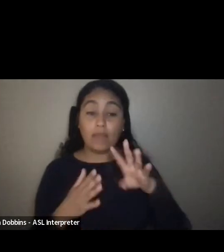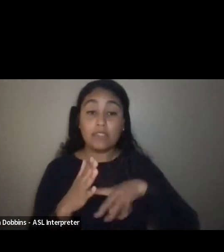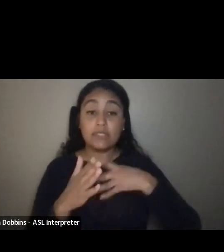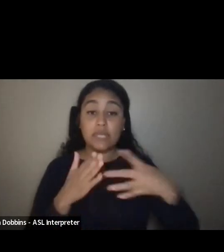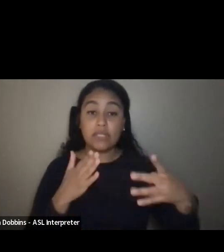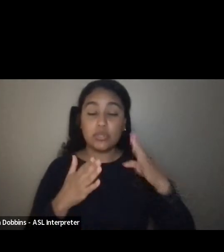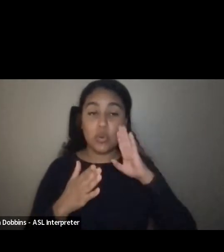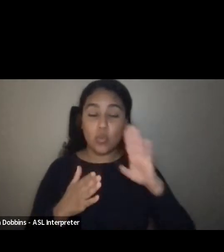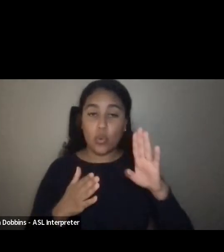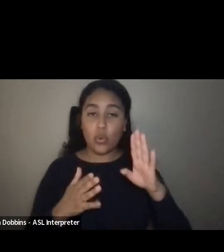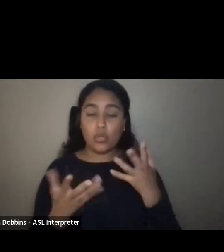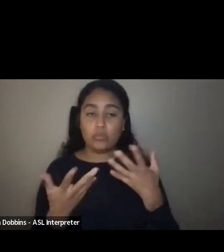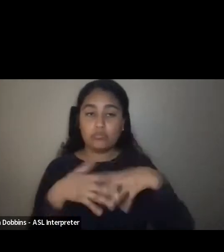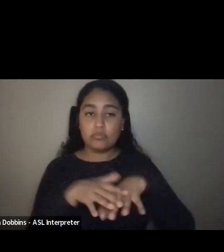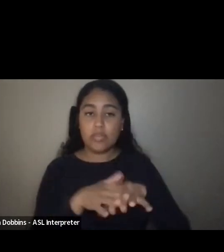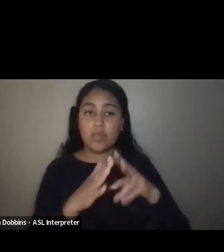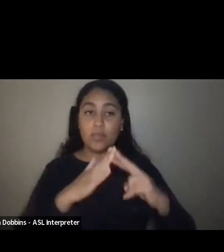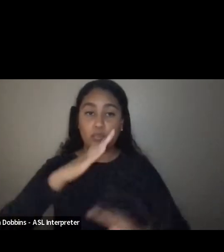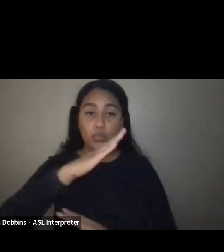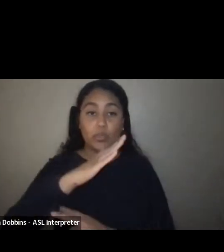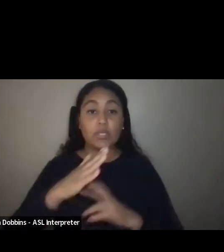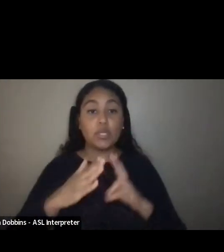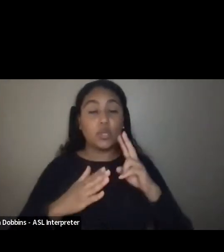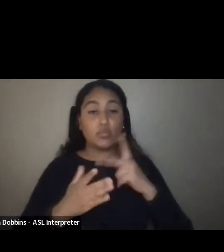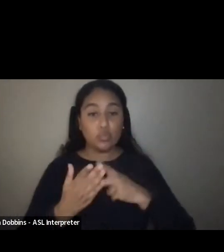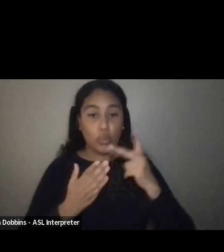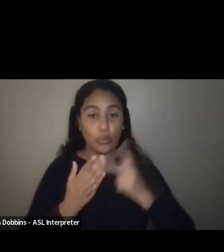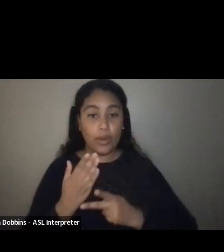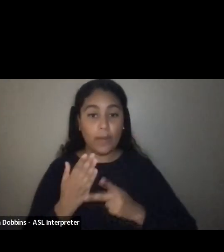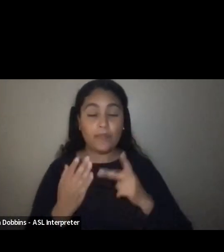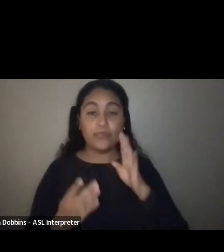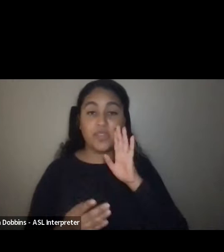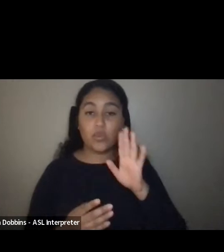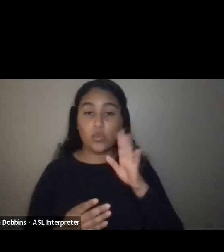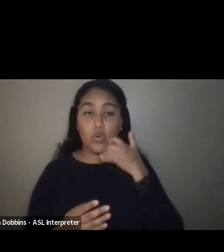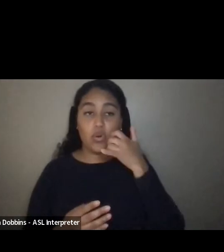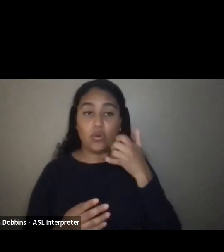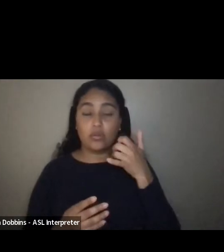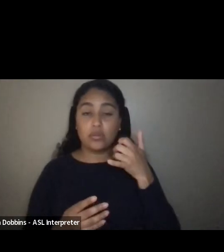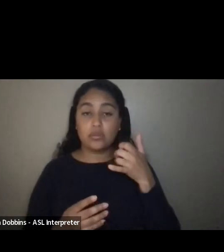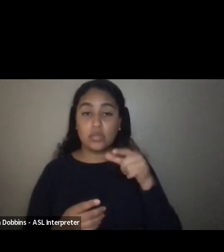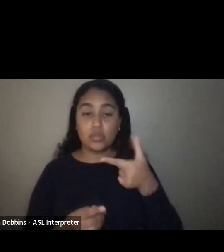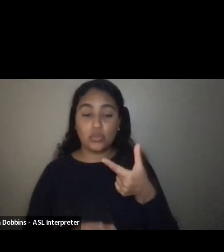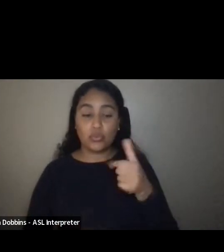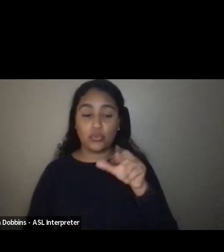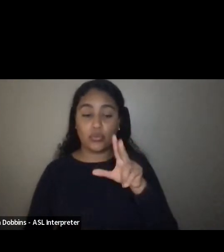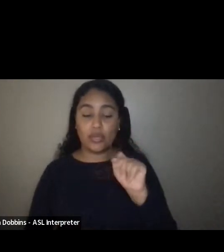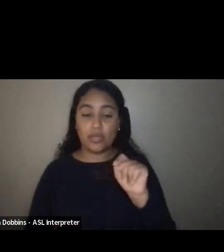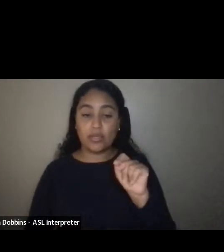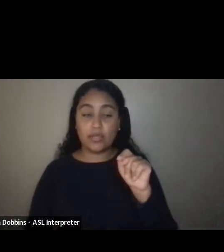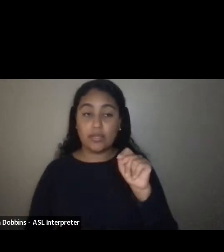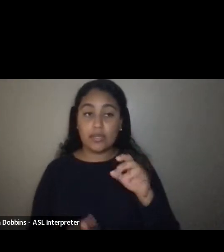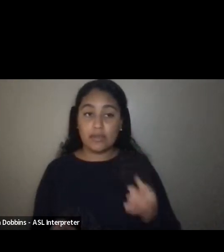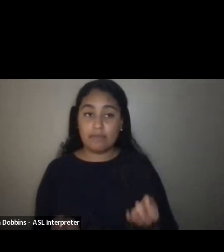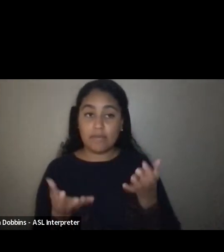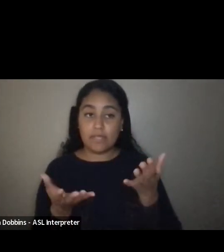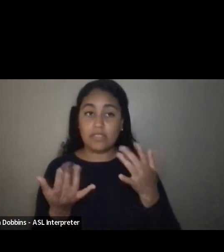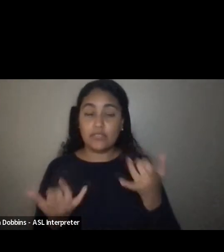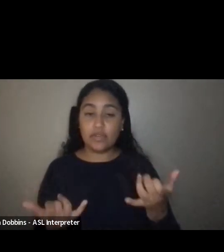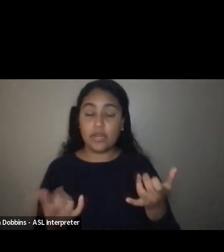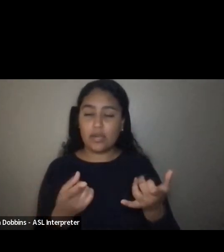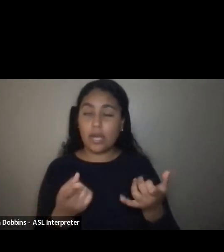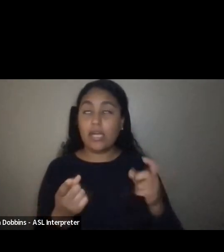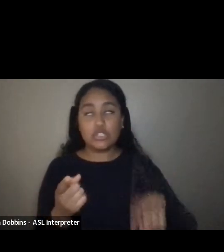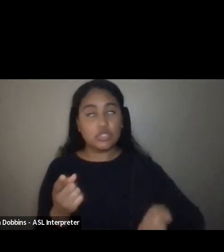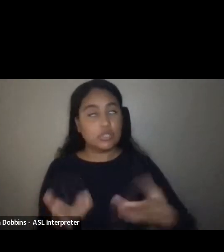up with their schedule at the Bridge program. And it's grant funded for the time being. Thank you. And I'm sorry, I should have